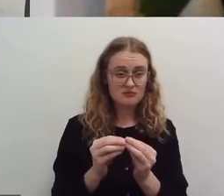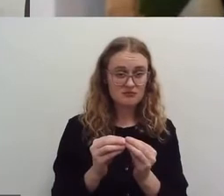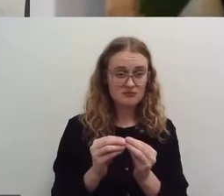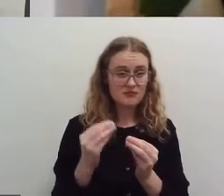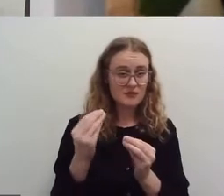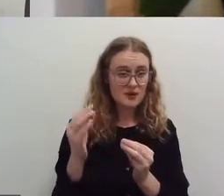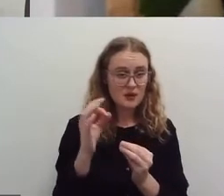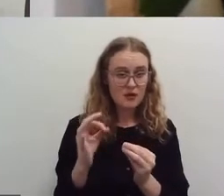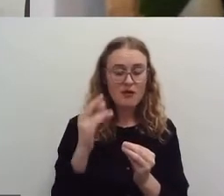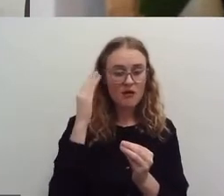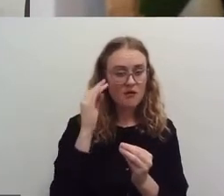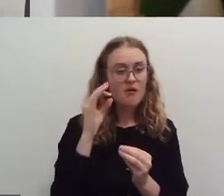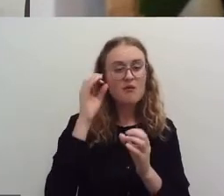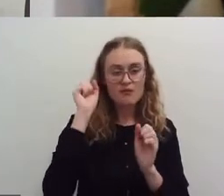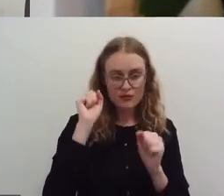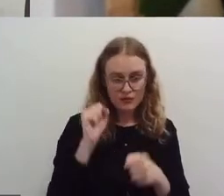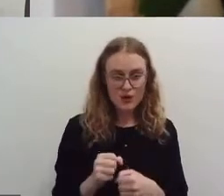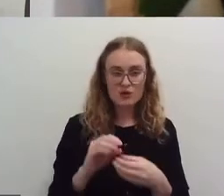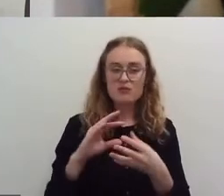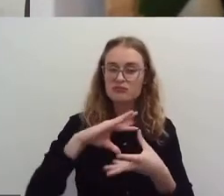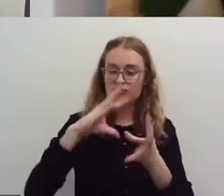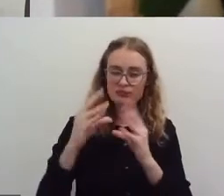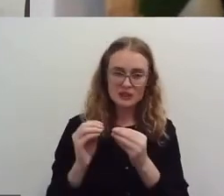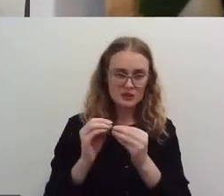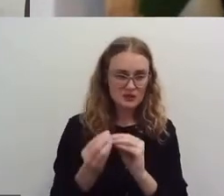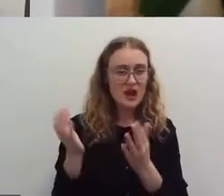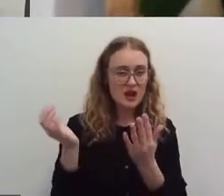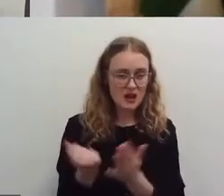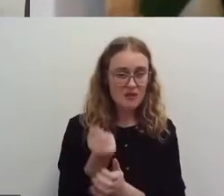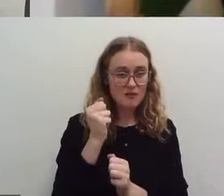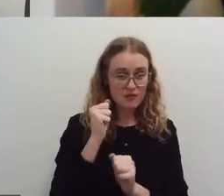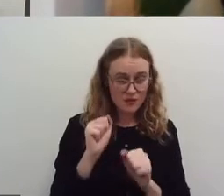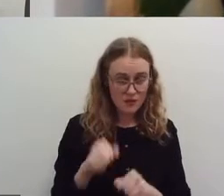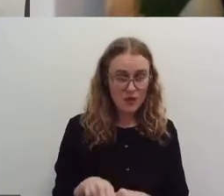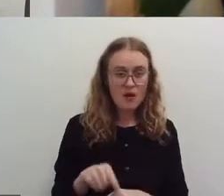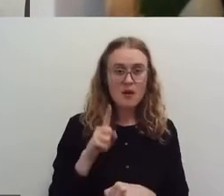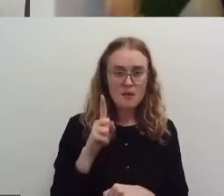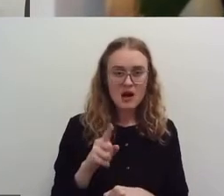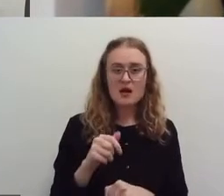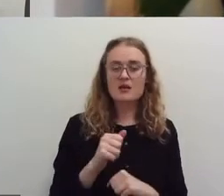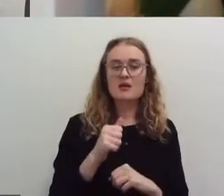the world. Of course not. But we also really need to,